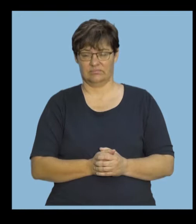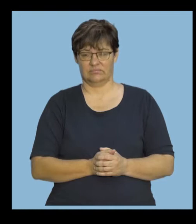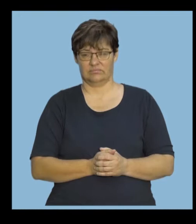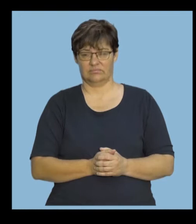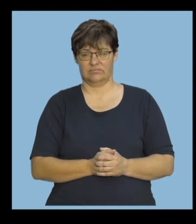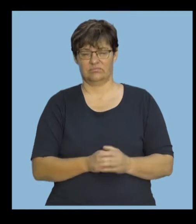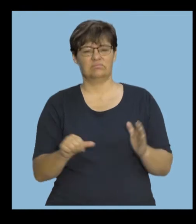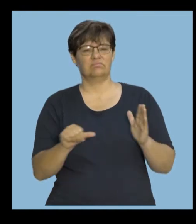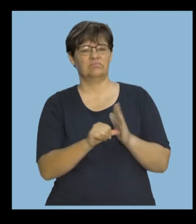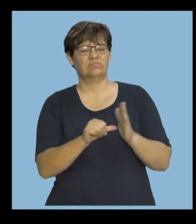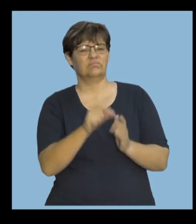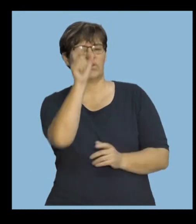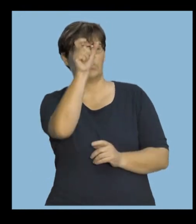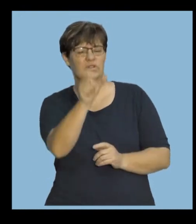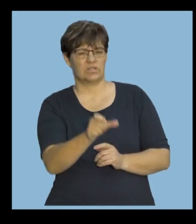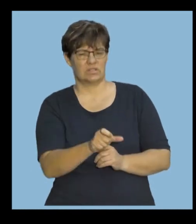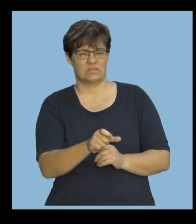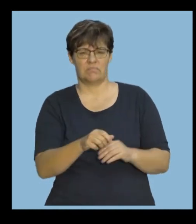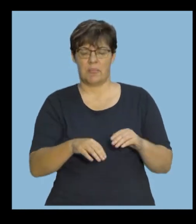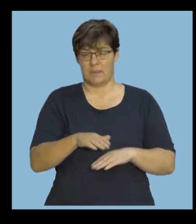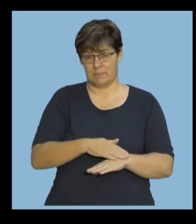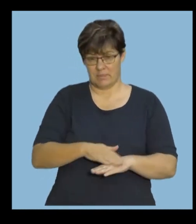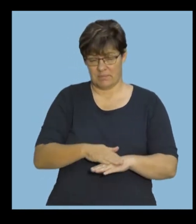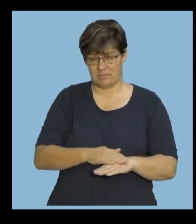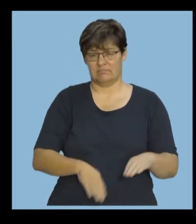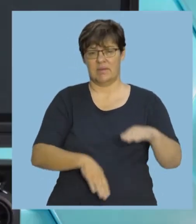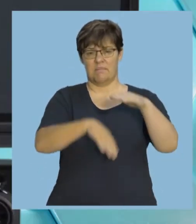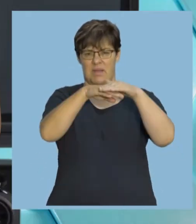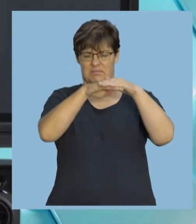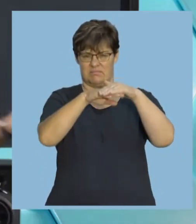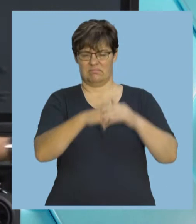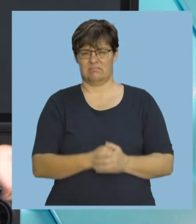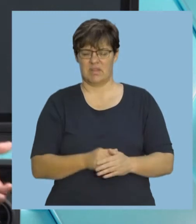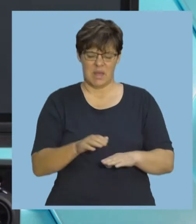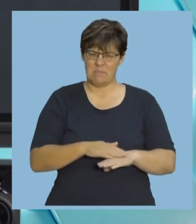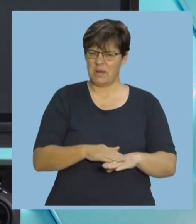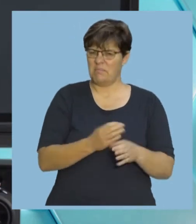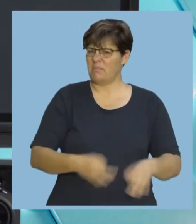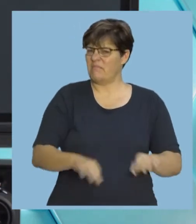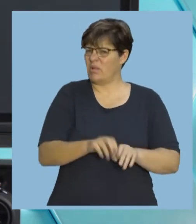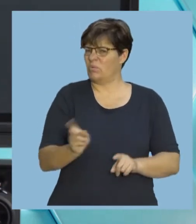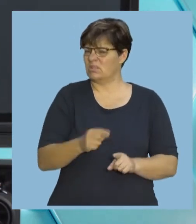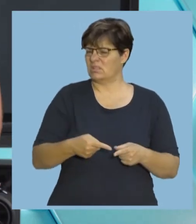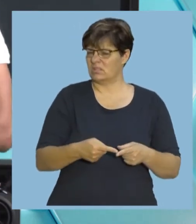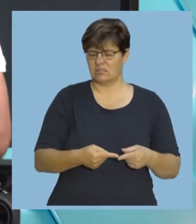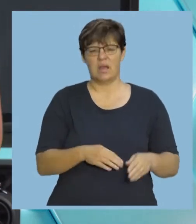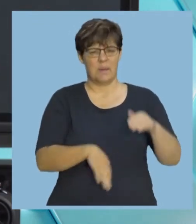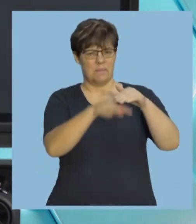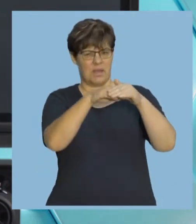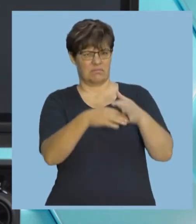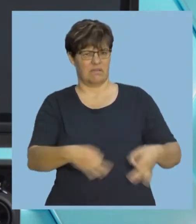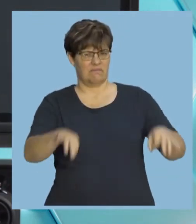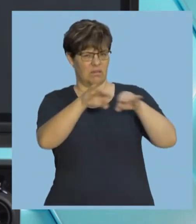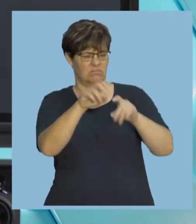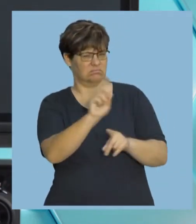Let's look at some keywords: minimum and maximum. What is a minimum value and what is a maximum value?